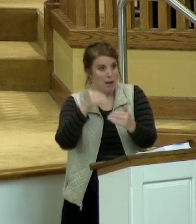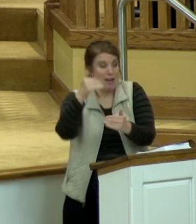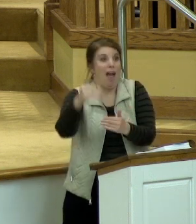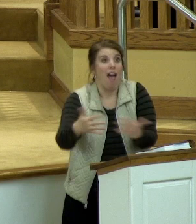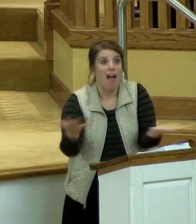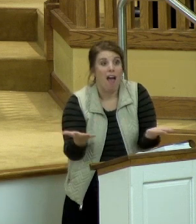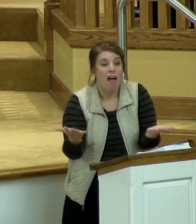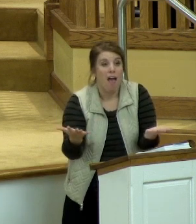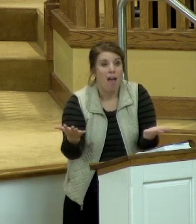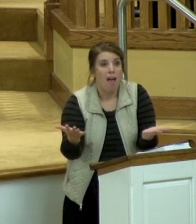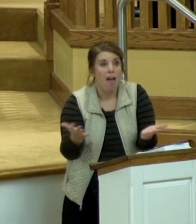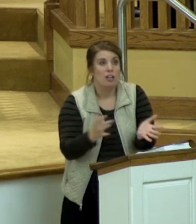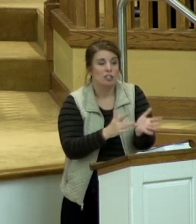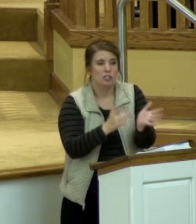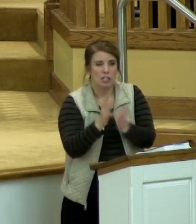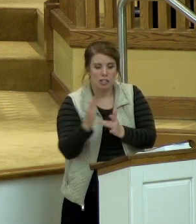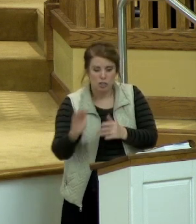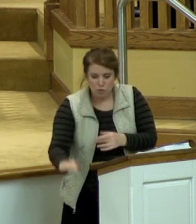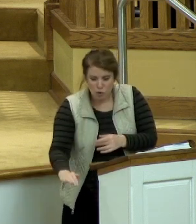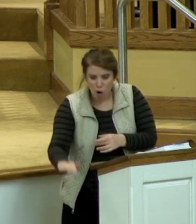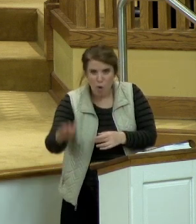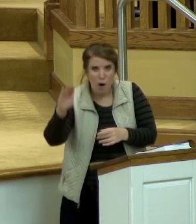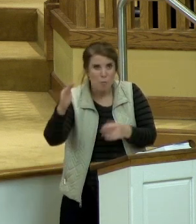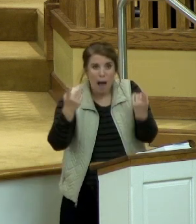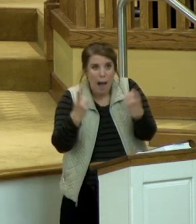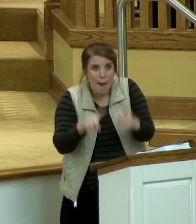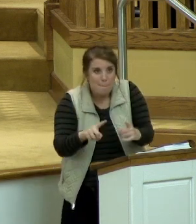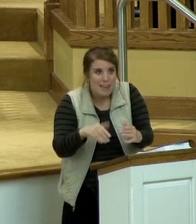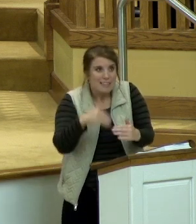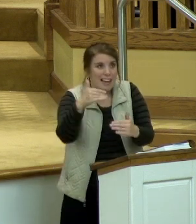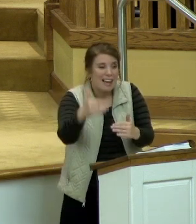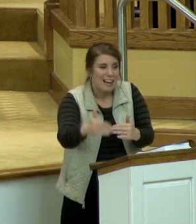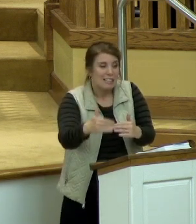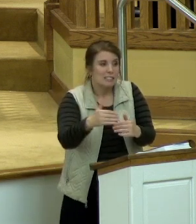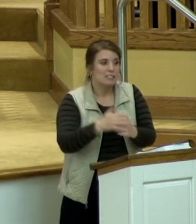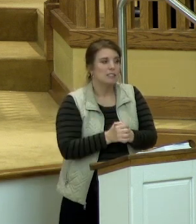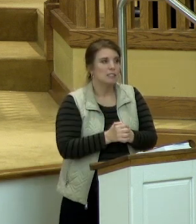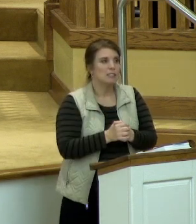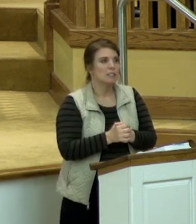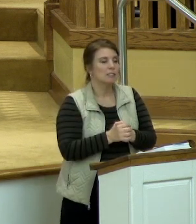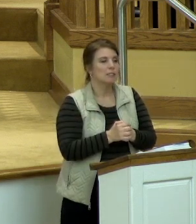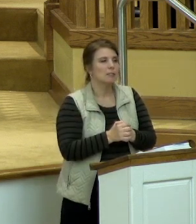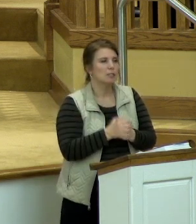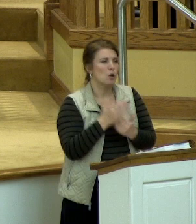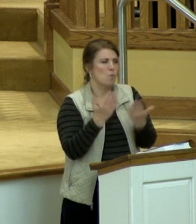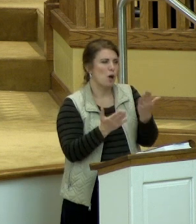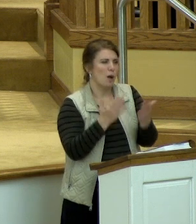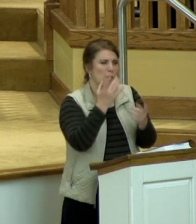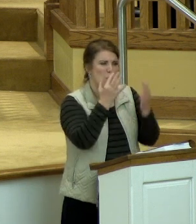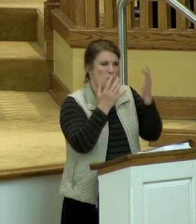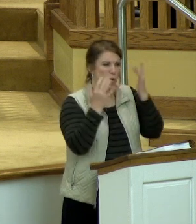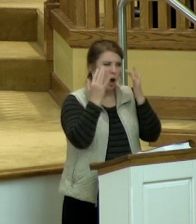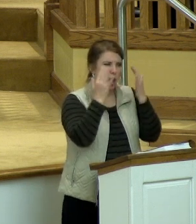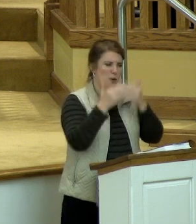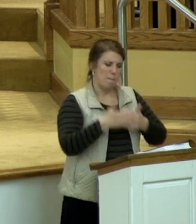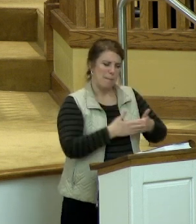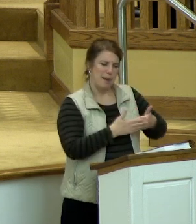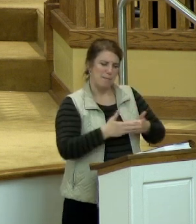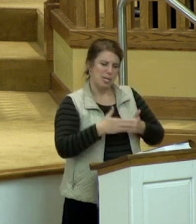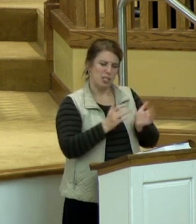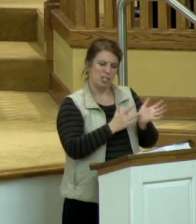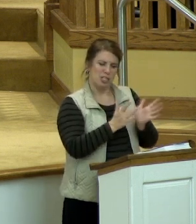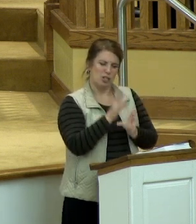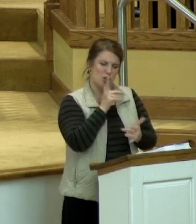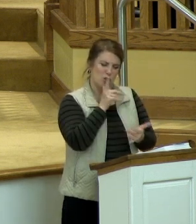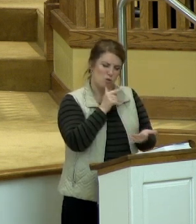Jesus is born, he's going to grow up. What's going to happen next? I'm sure they were wondering about that. And they were just probably wondering about the baby Jesus. Like, what? Who